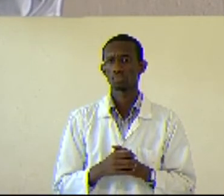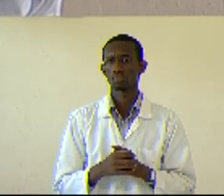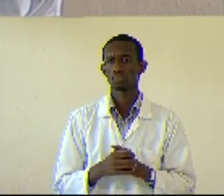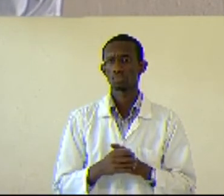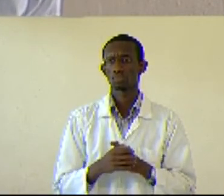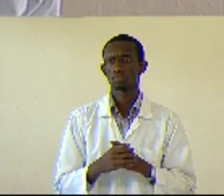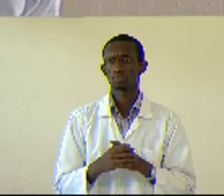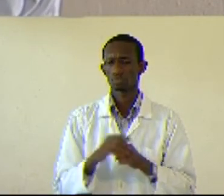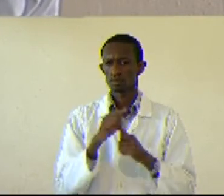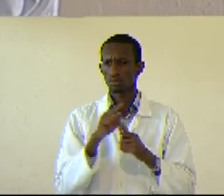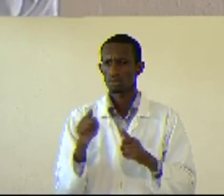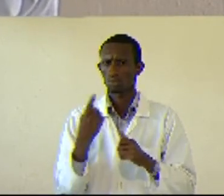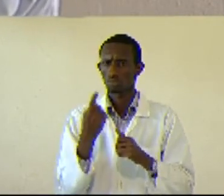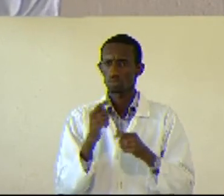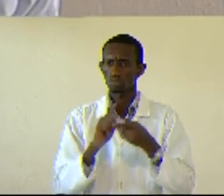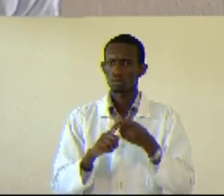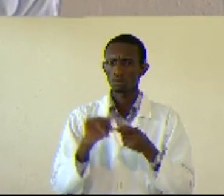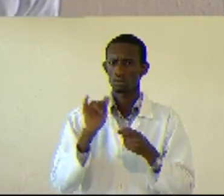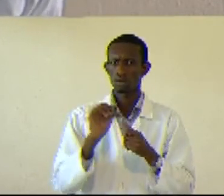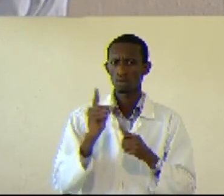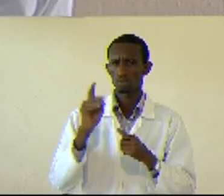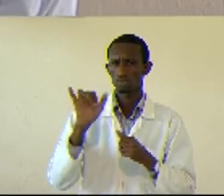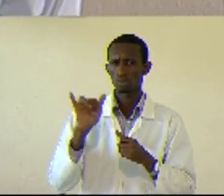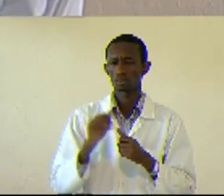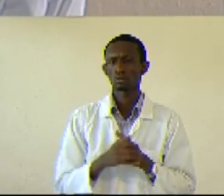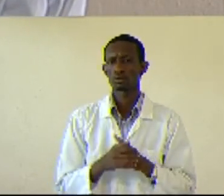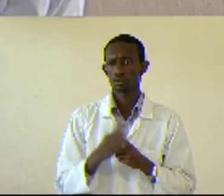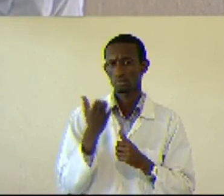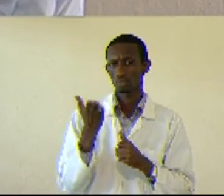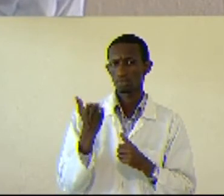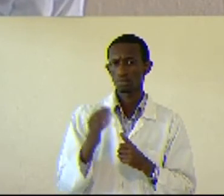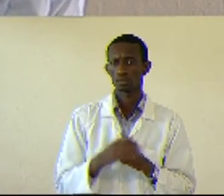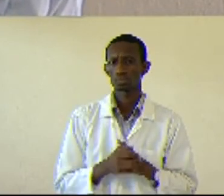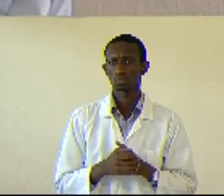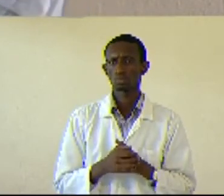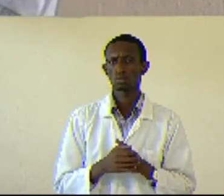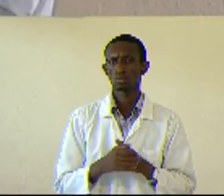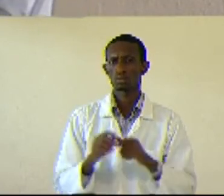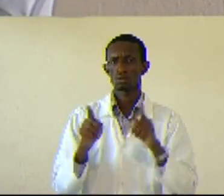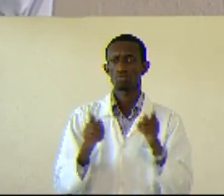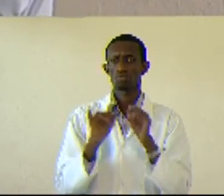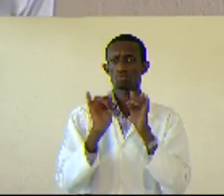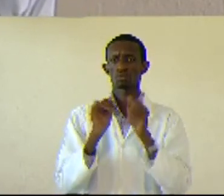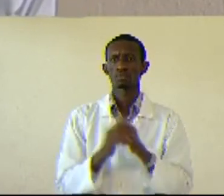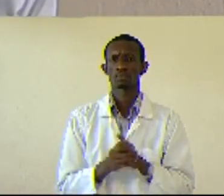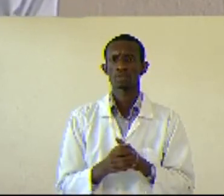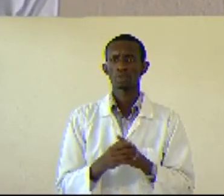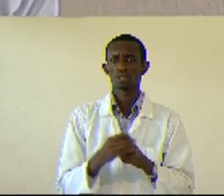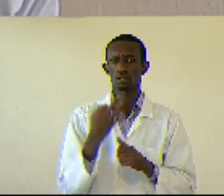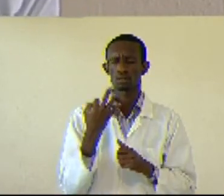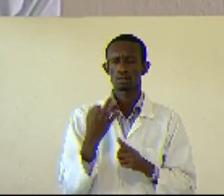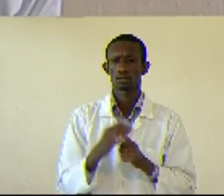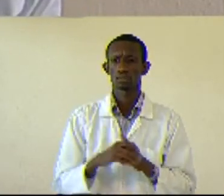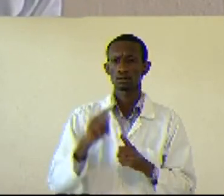divided by 1 plus y squared dy. This is arctangent, means you have a 3,